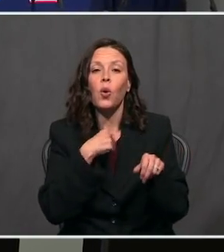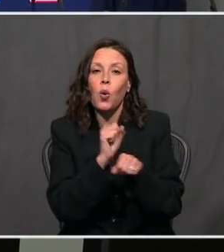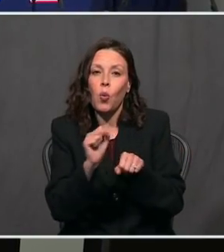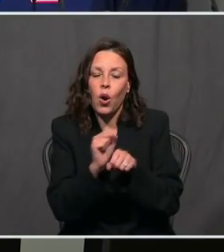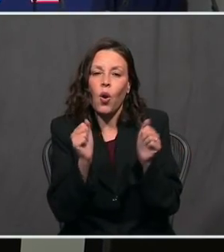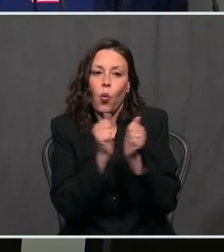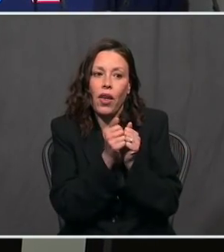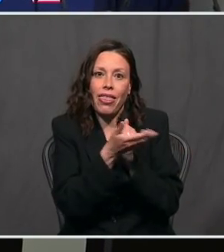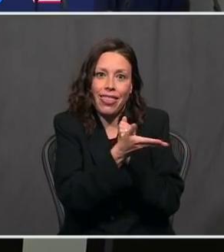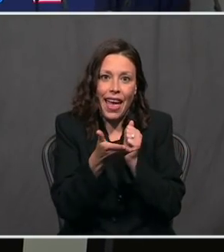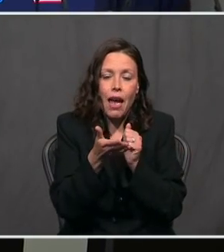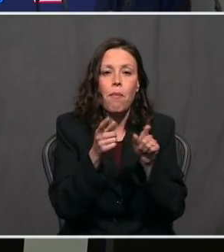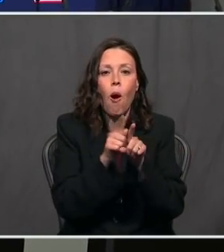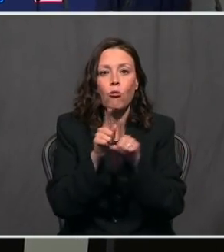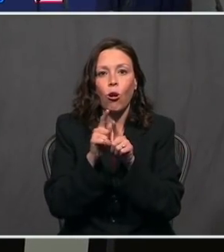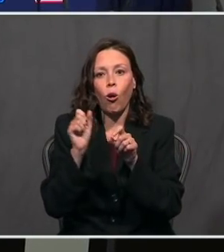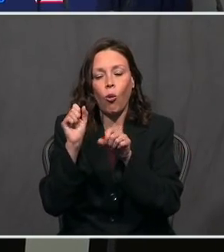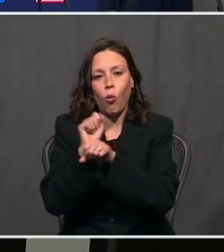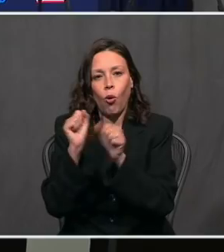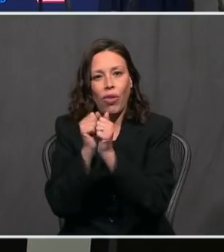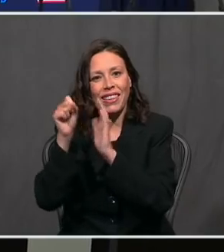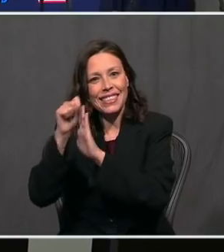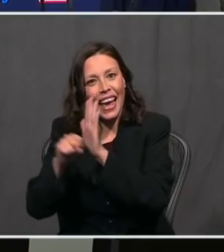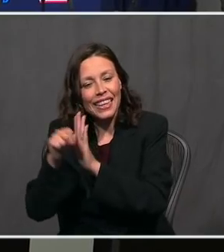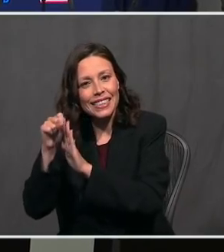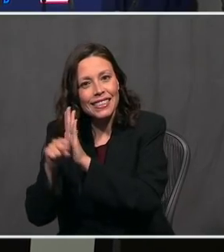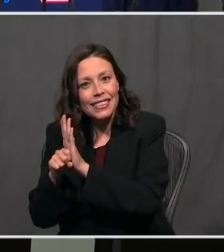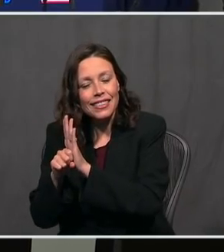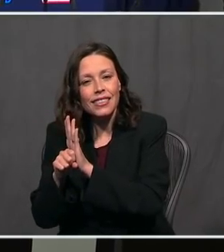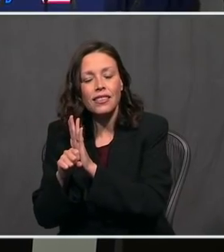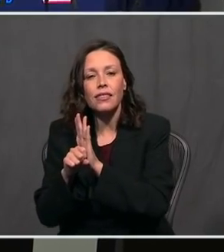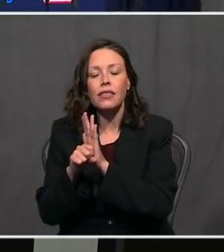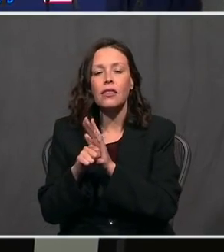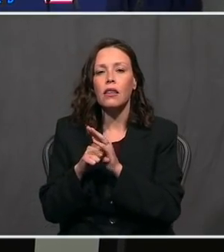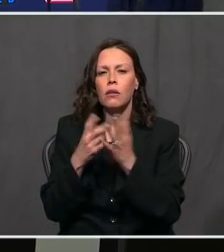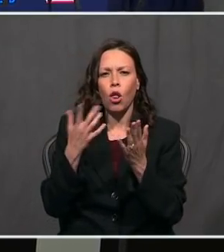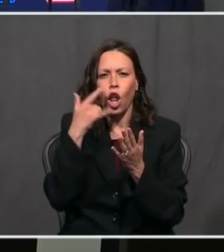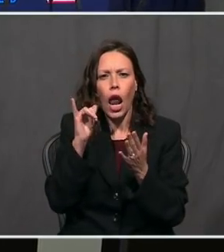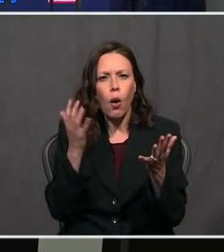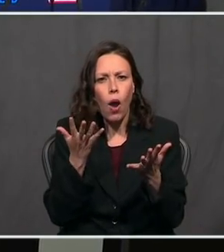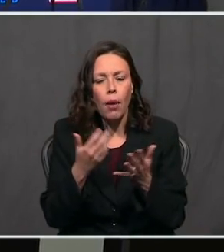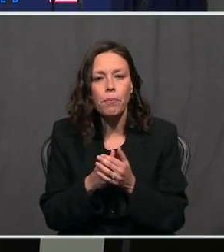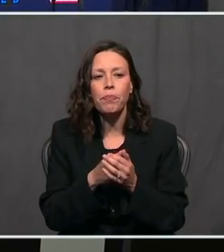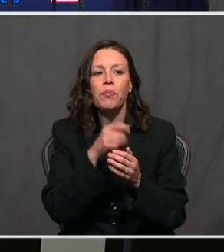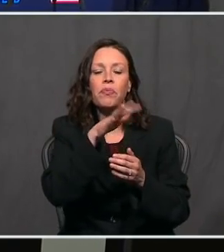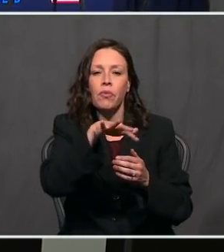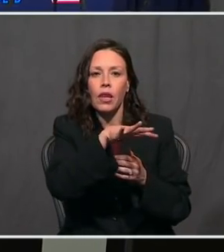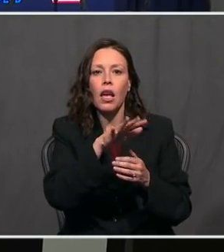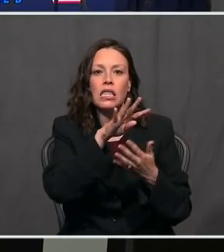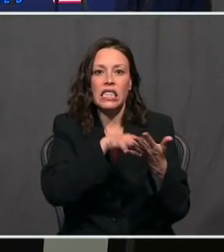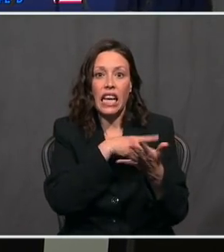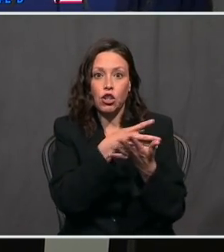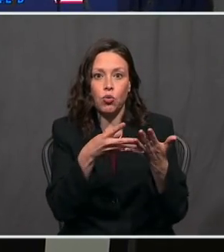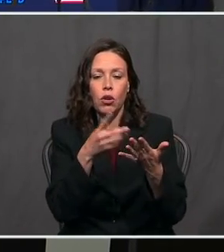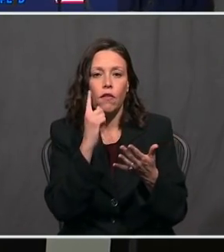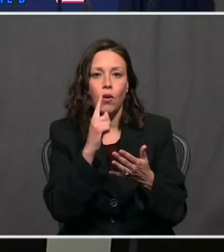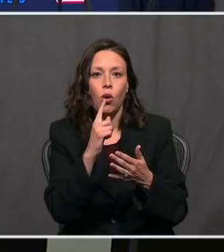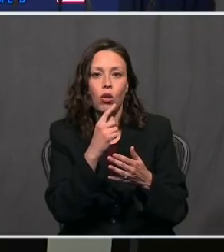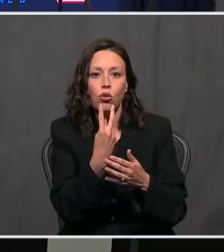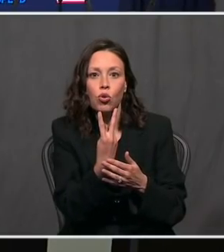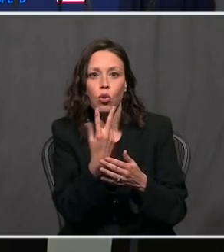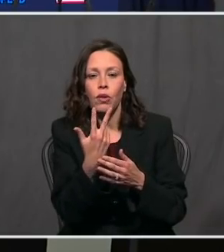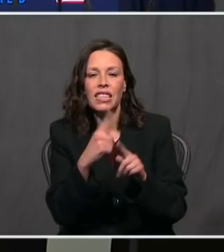coordination with them as well as the state. And what that looks like are a couple of things. Long-term care facilities are being scheduled for 2 to 3